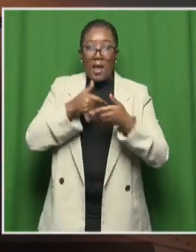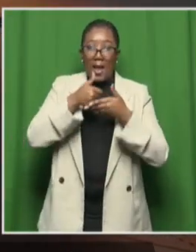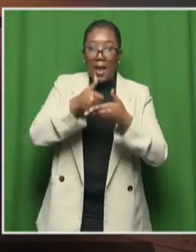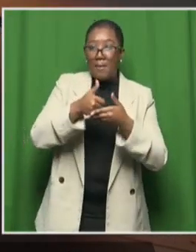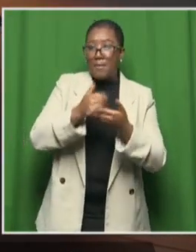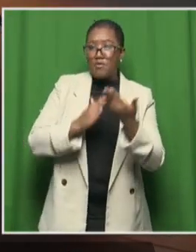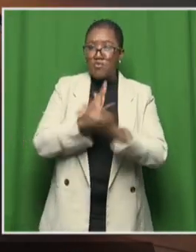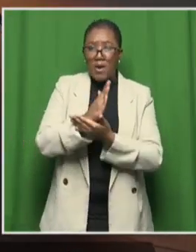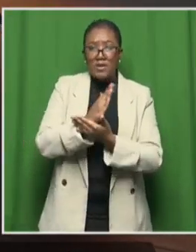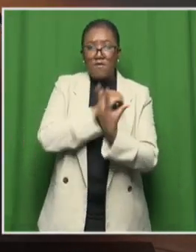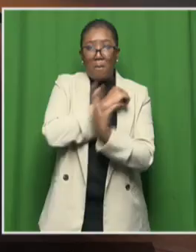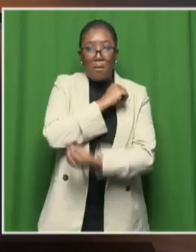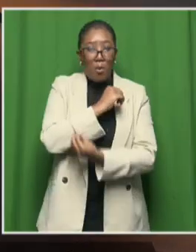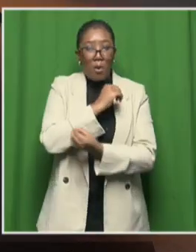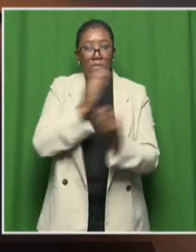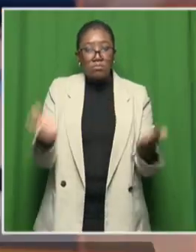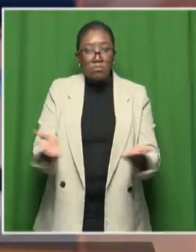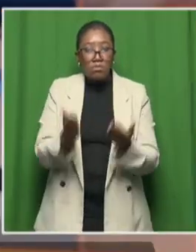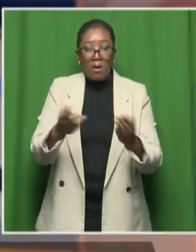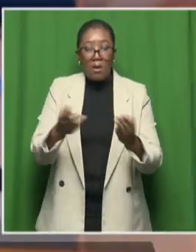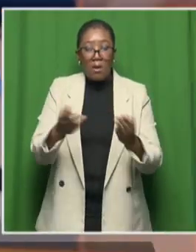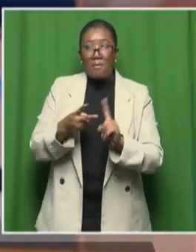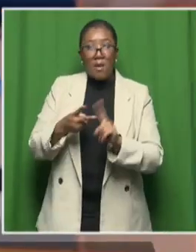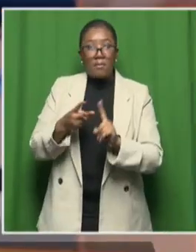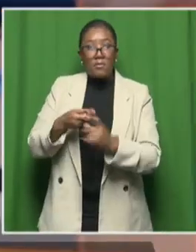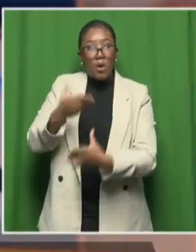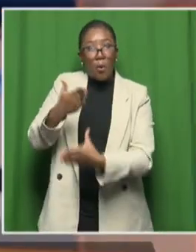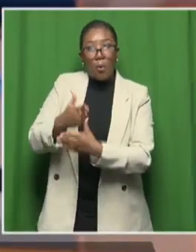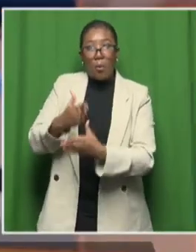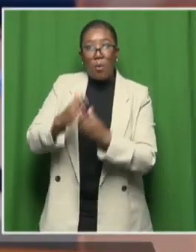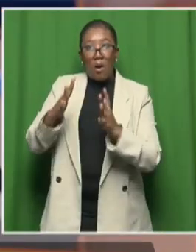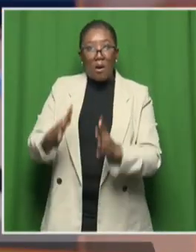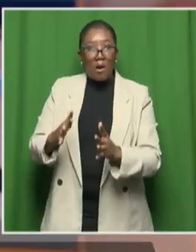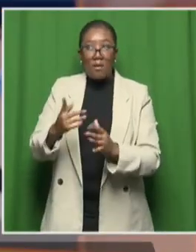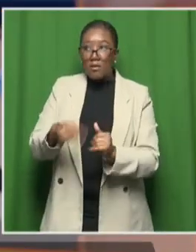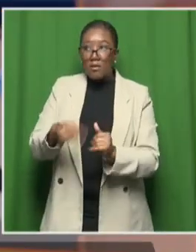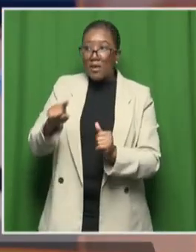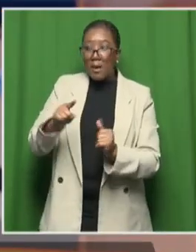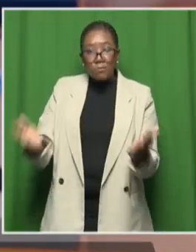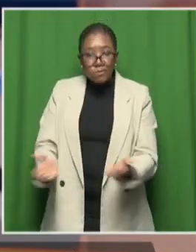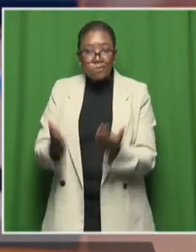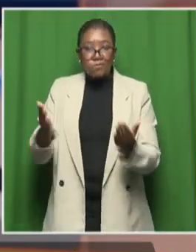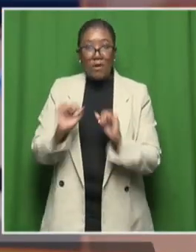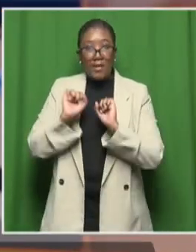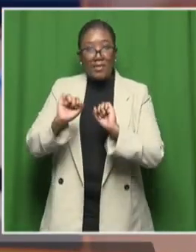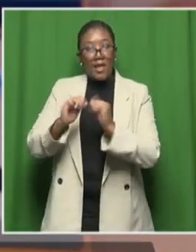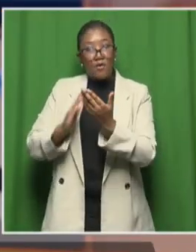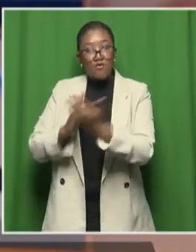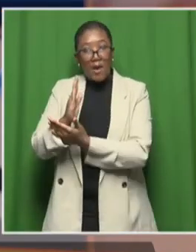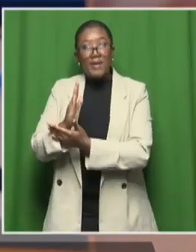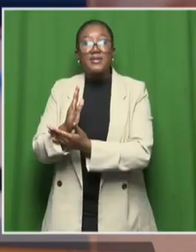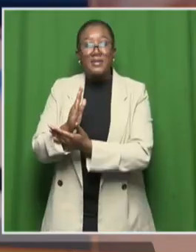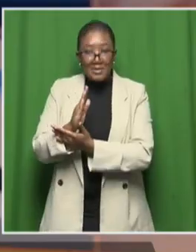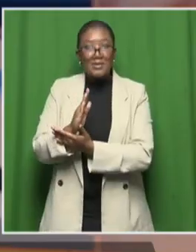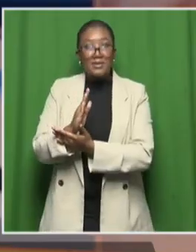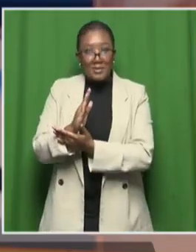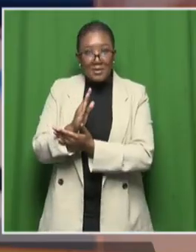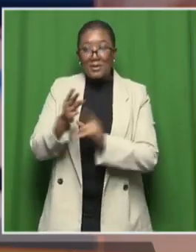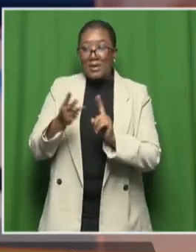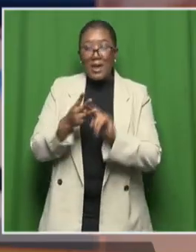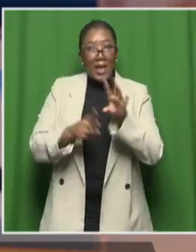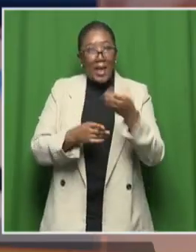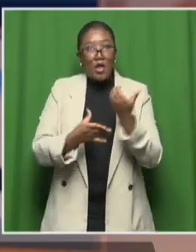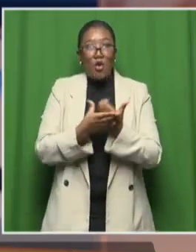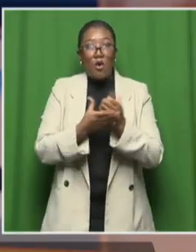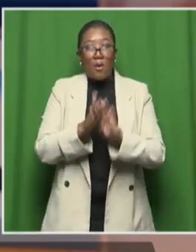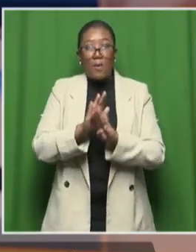of, the workers in the different capacities that he served in the economic cluster. And his policy framework, while he